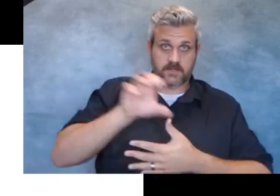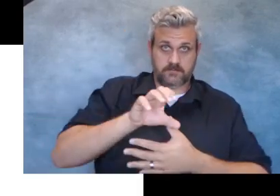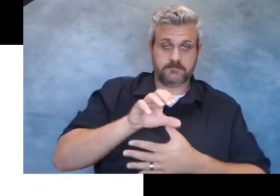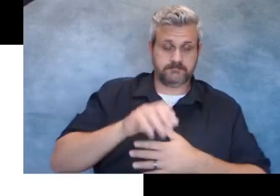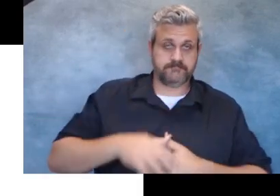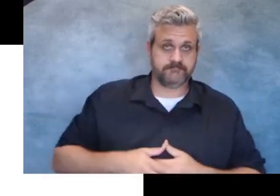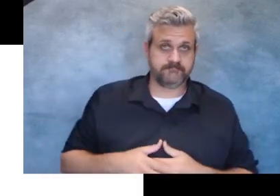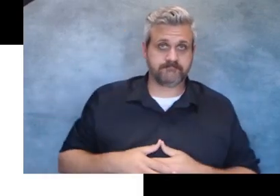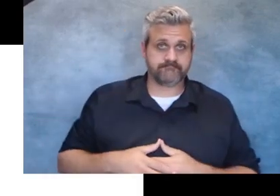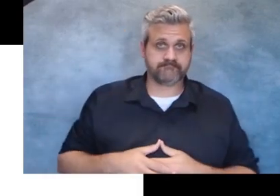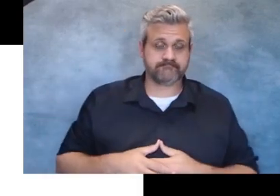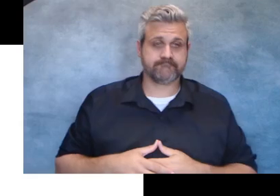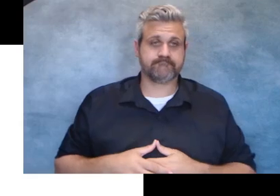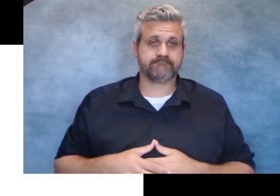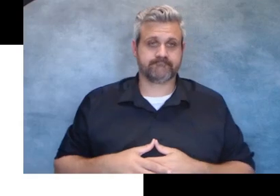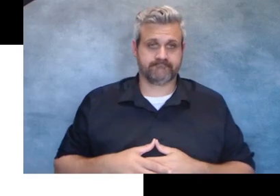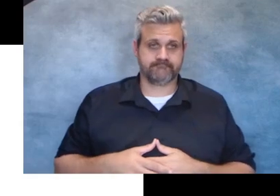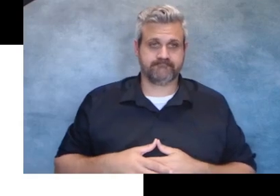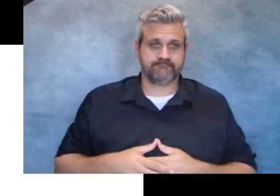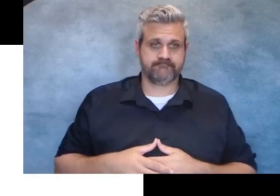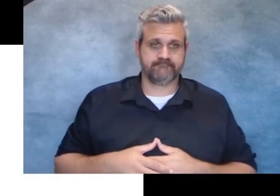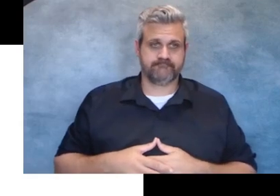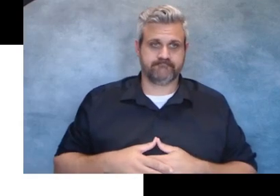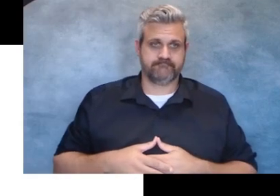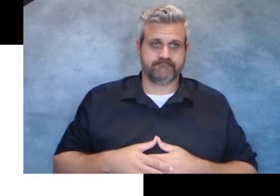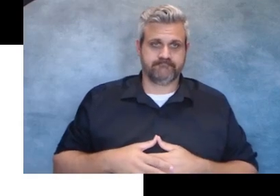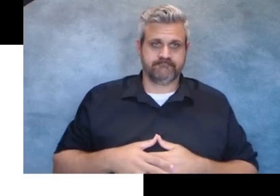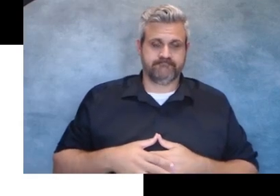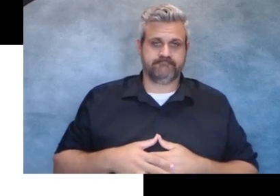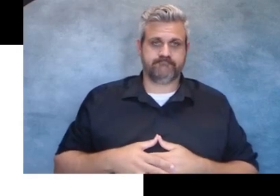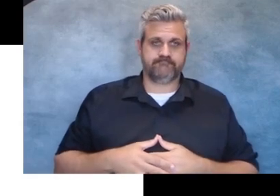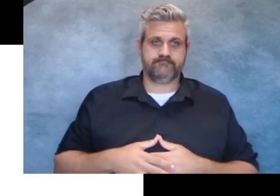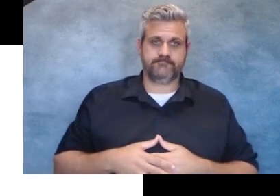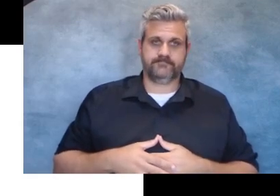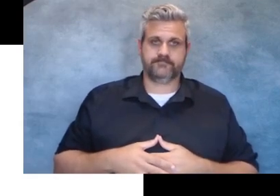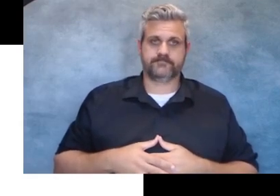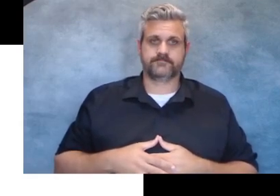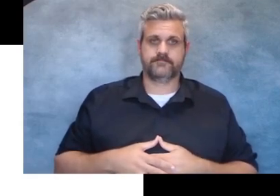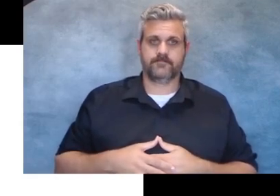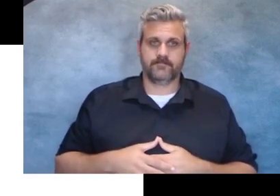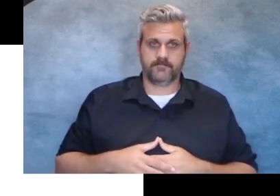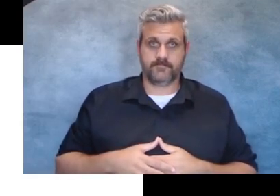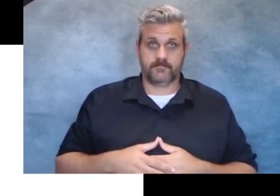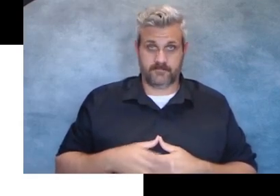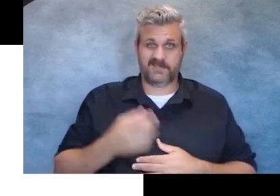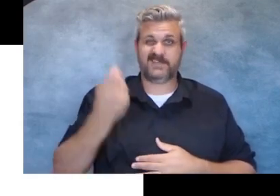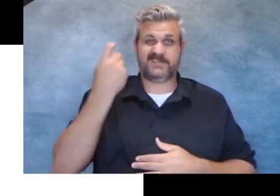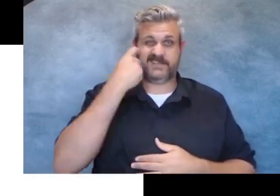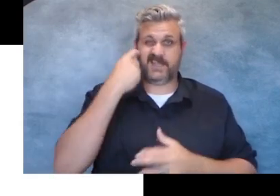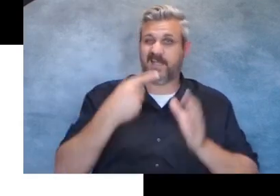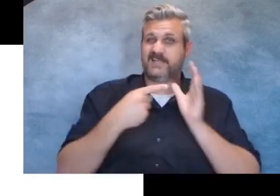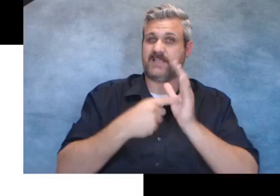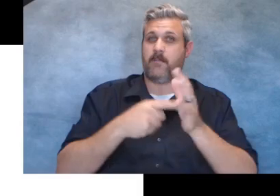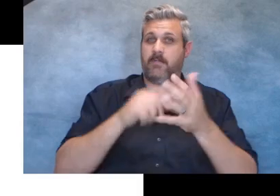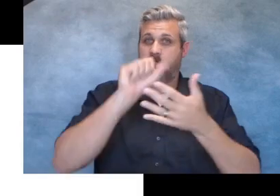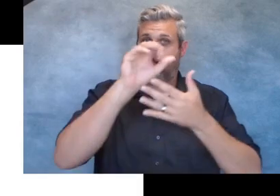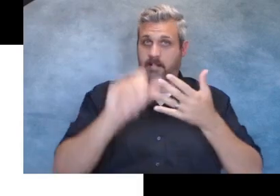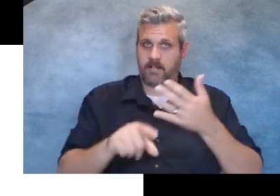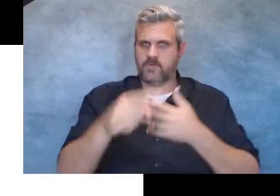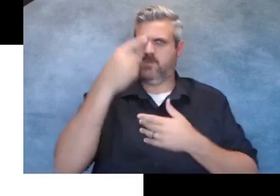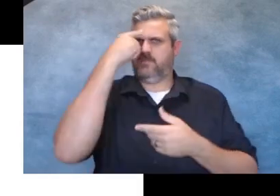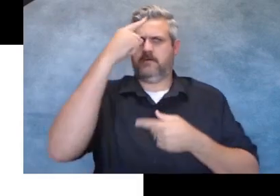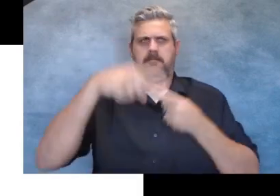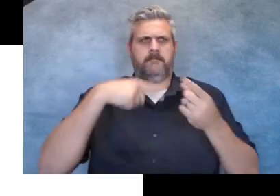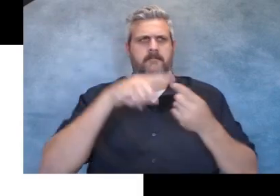criteria. After seeing those examples, think about your